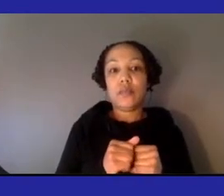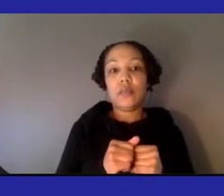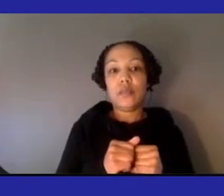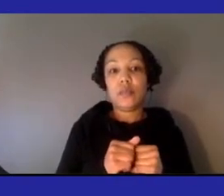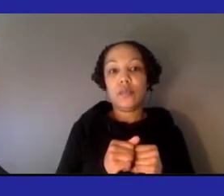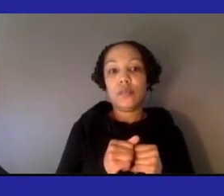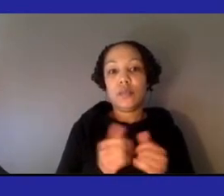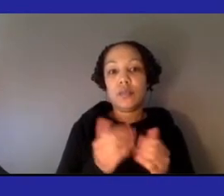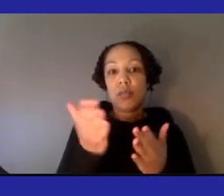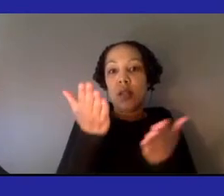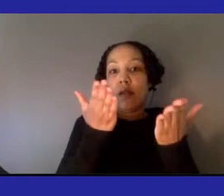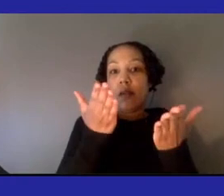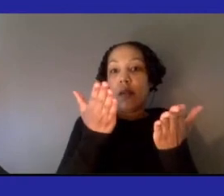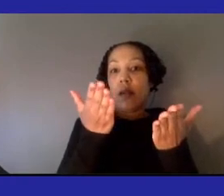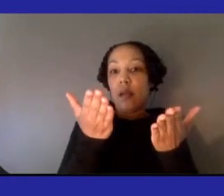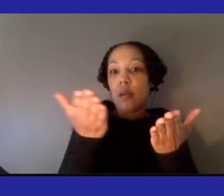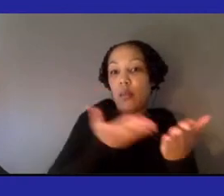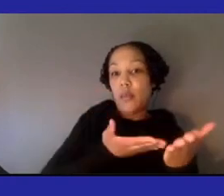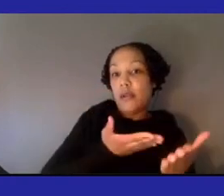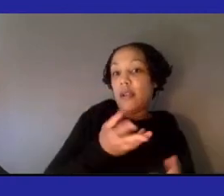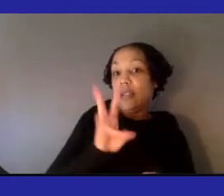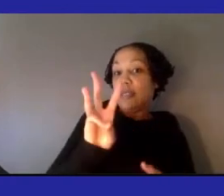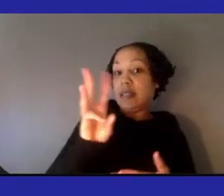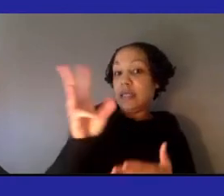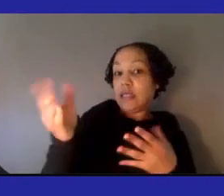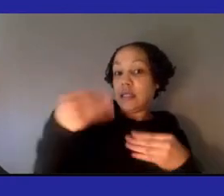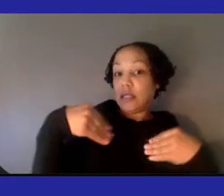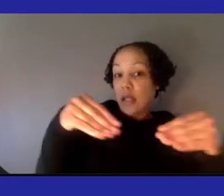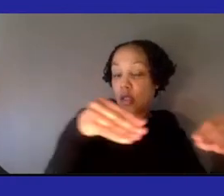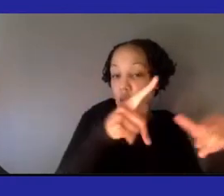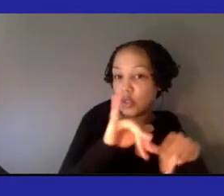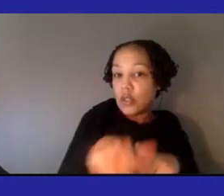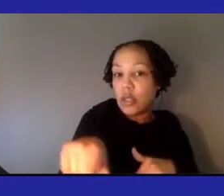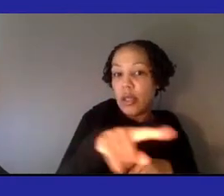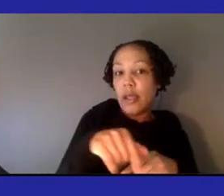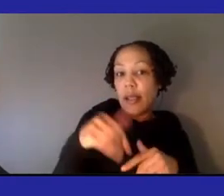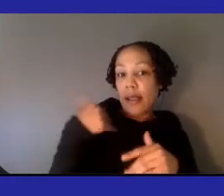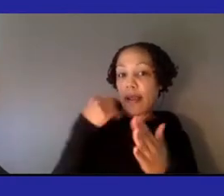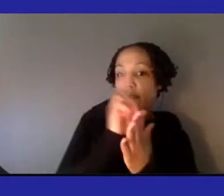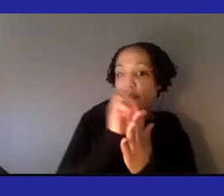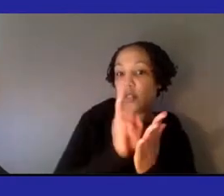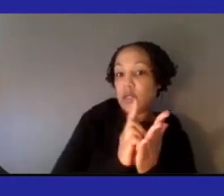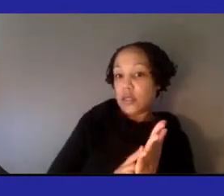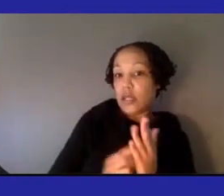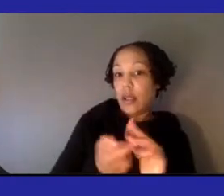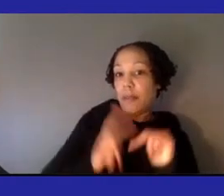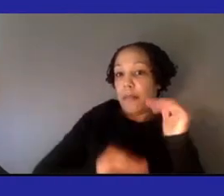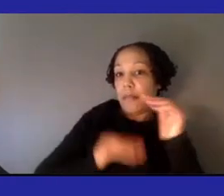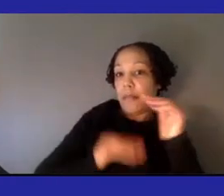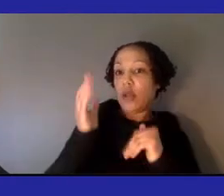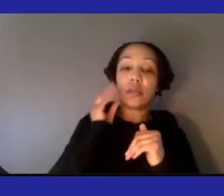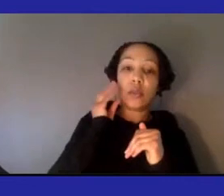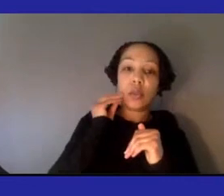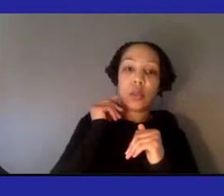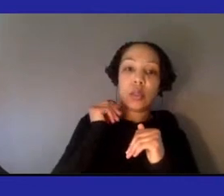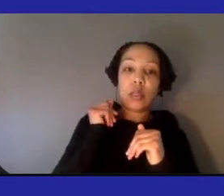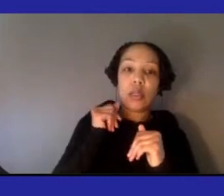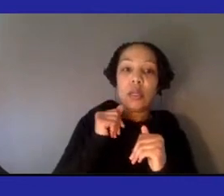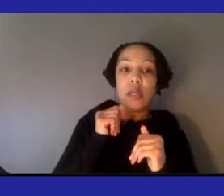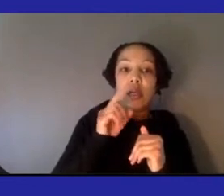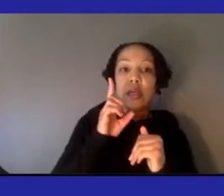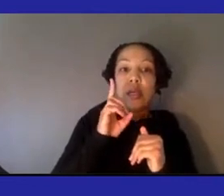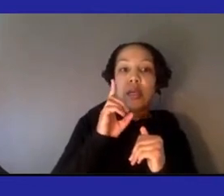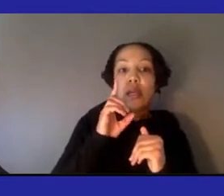six specific vendors that have design build experience. On December 21st, we had our pre-proposal conference,